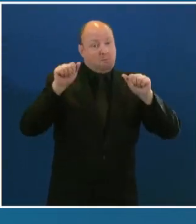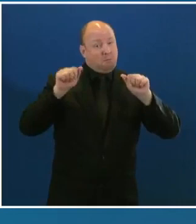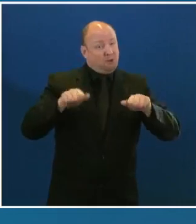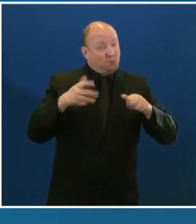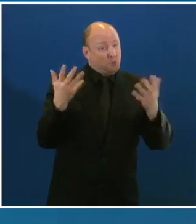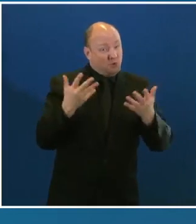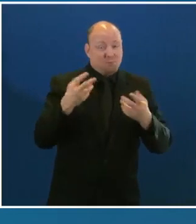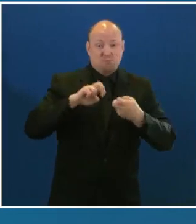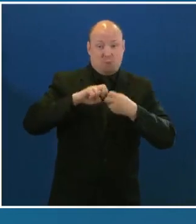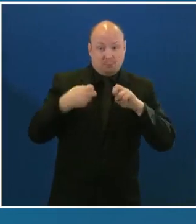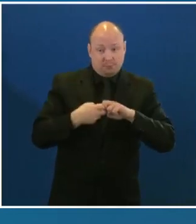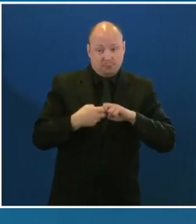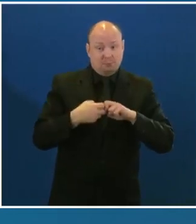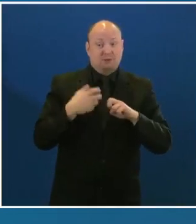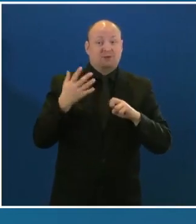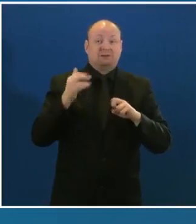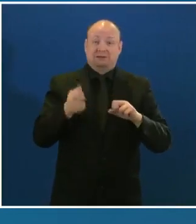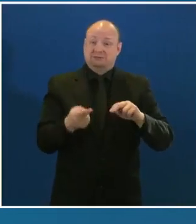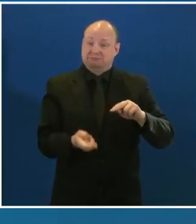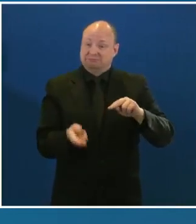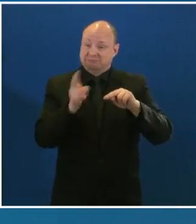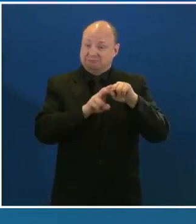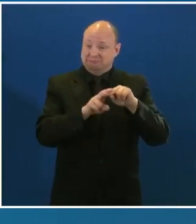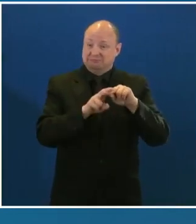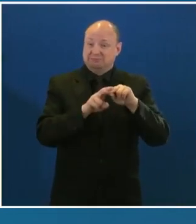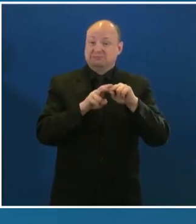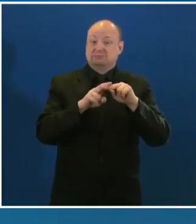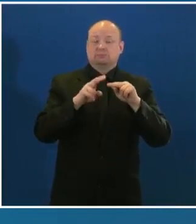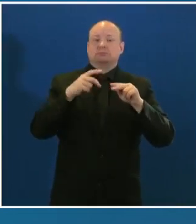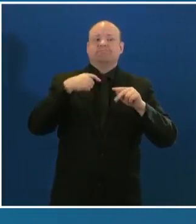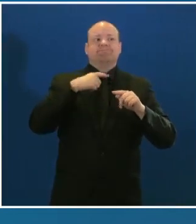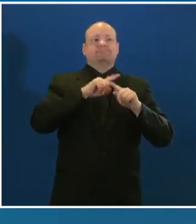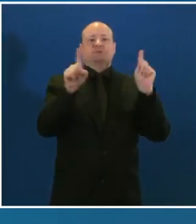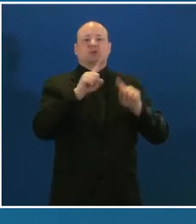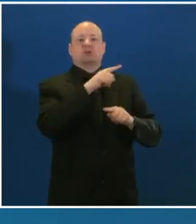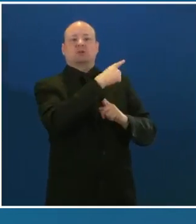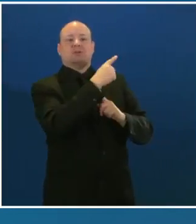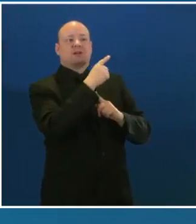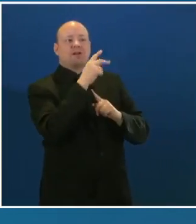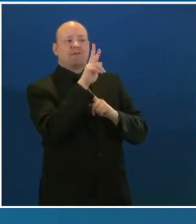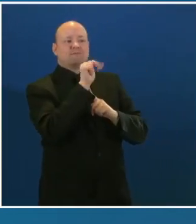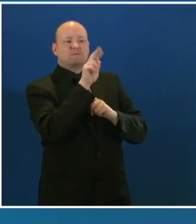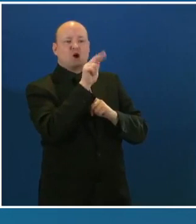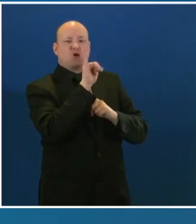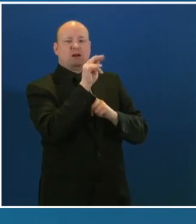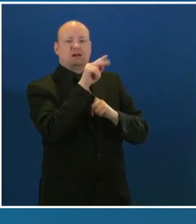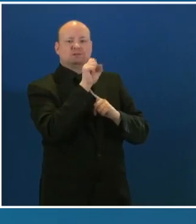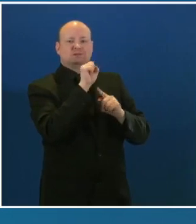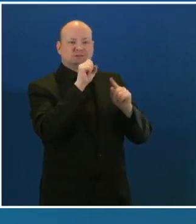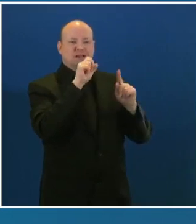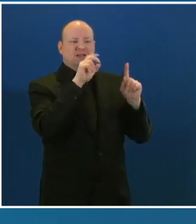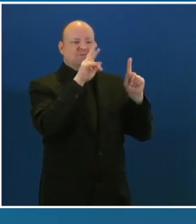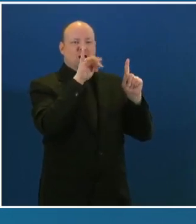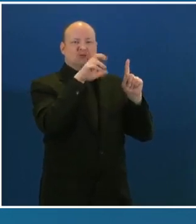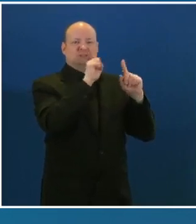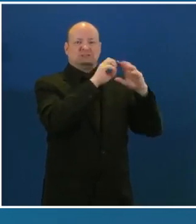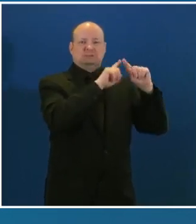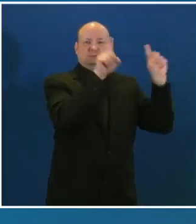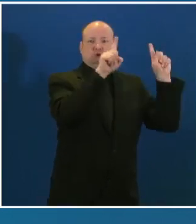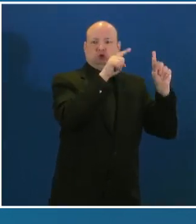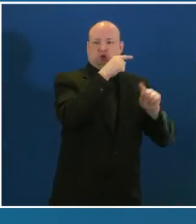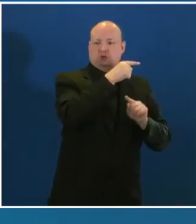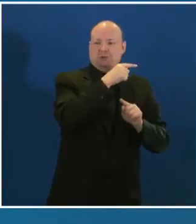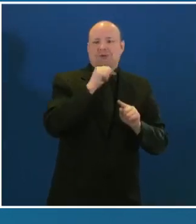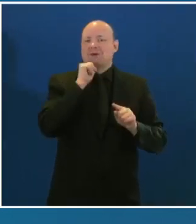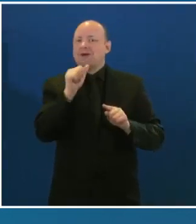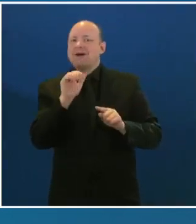infectious variants being detected around the world, including here locally. Clark County Public Health announced last